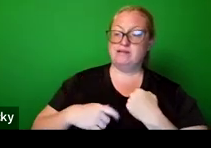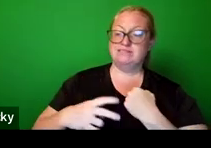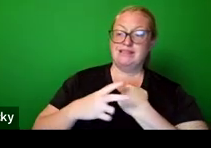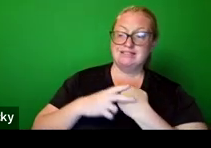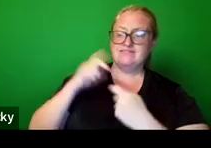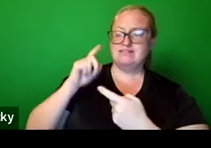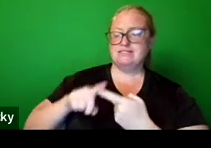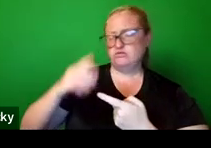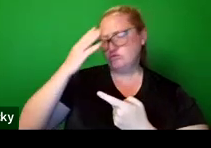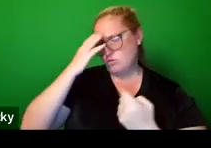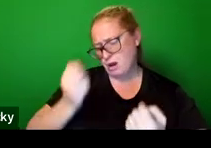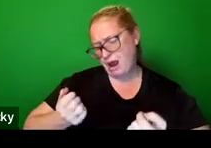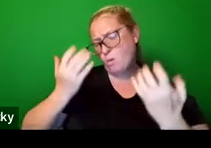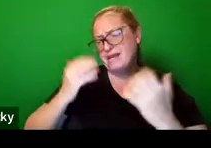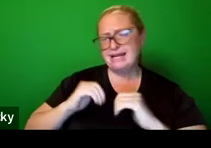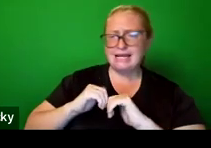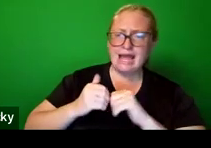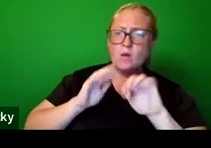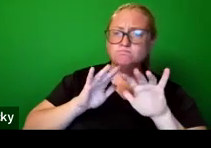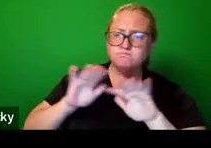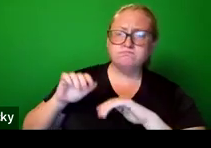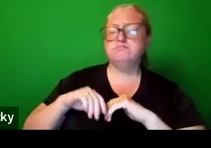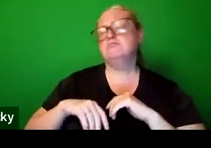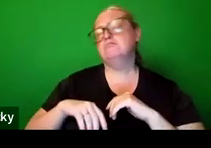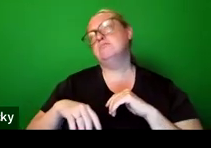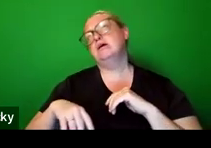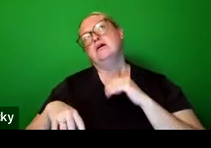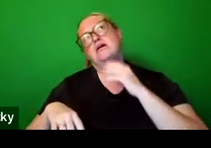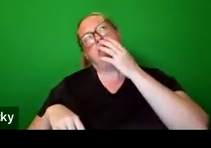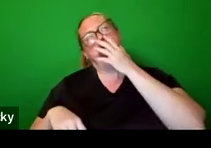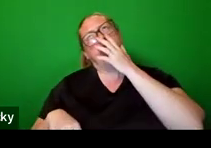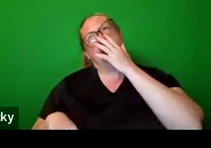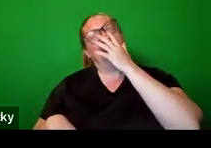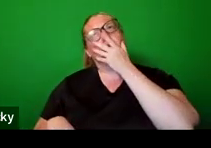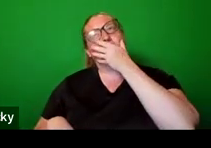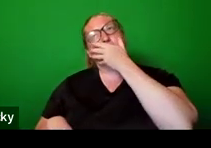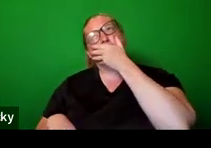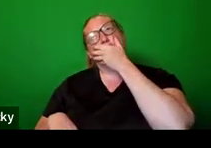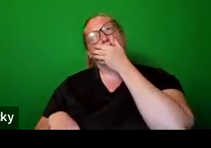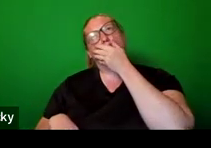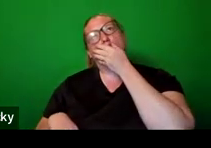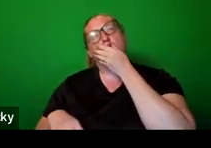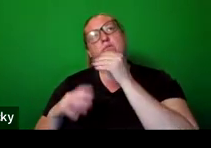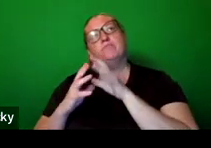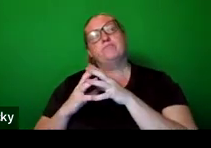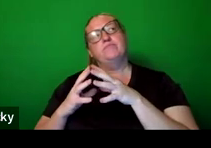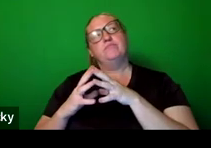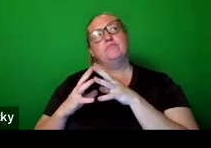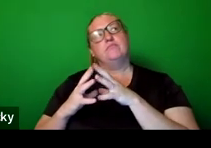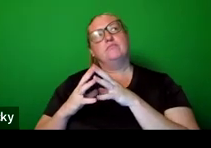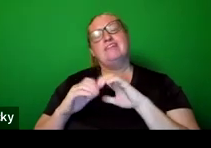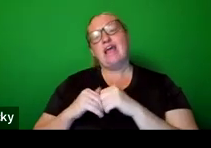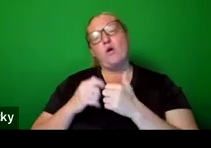many and how, et cetera, et cetera. What, if any, like, how are you determining the